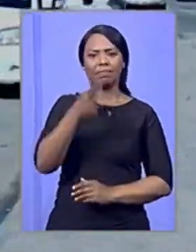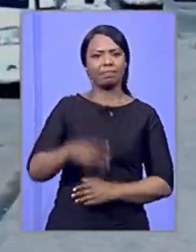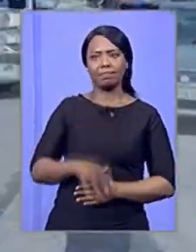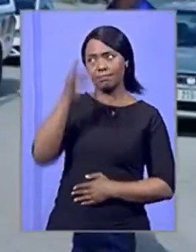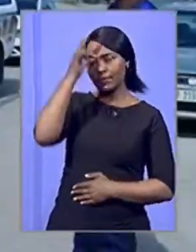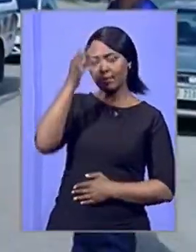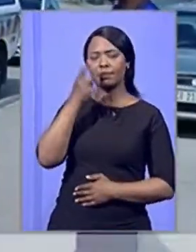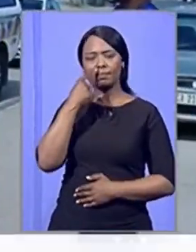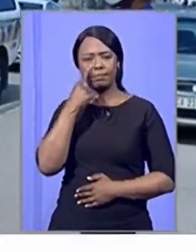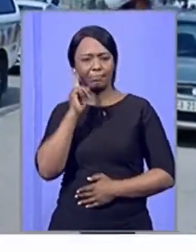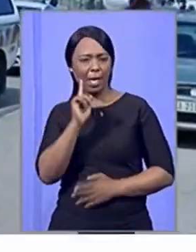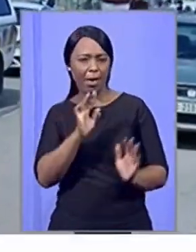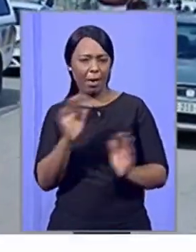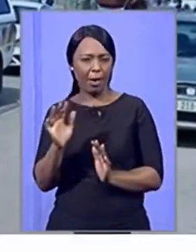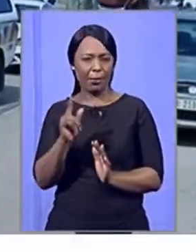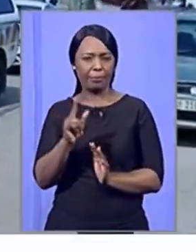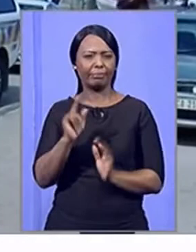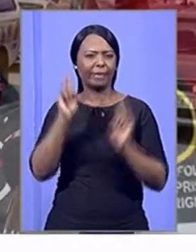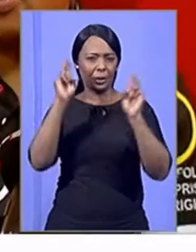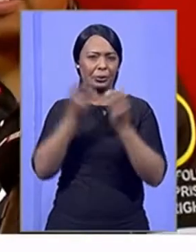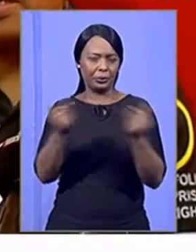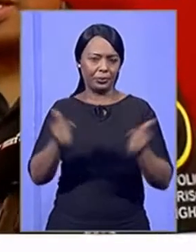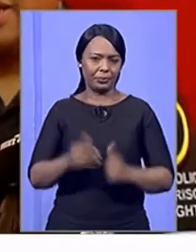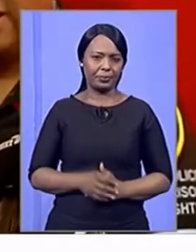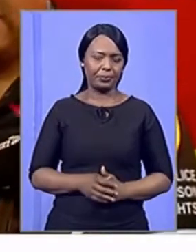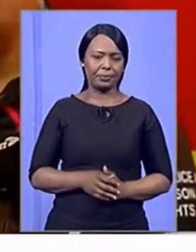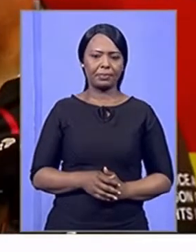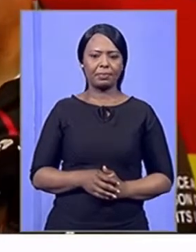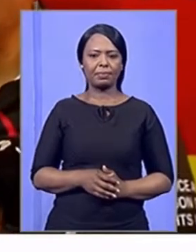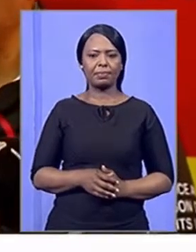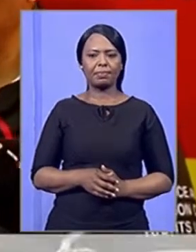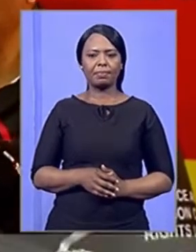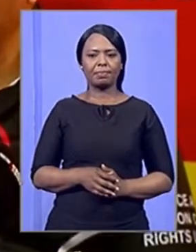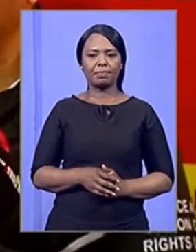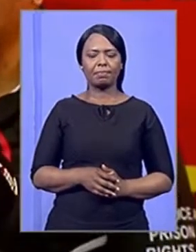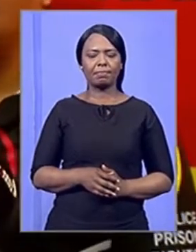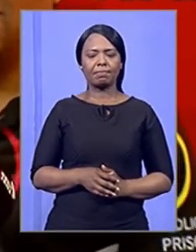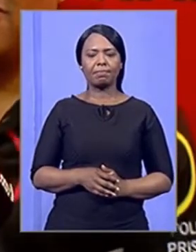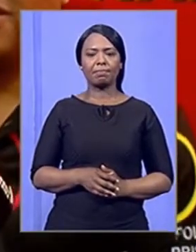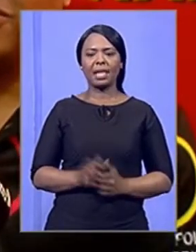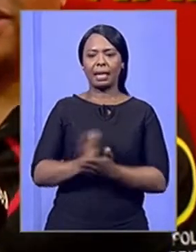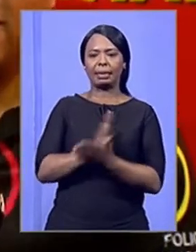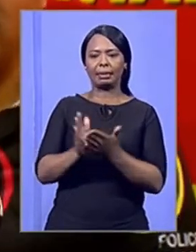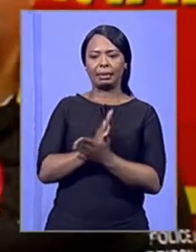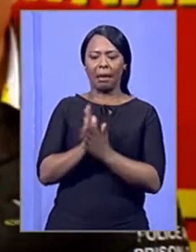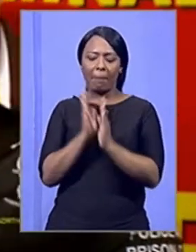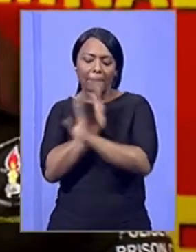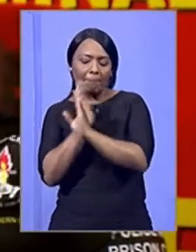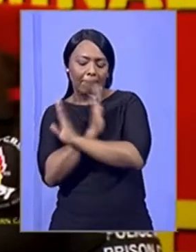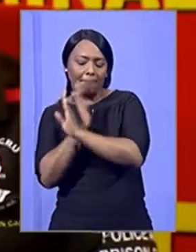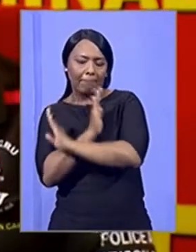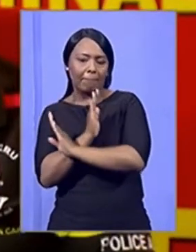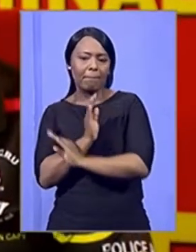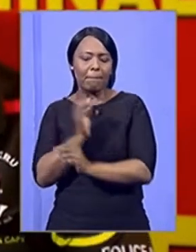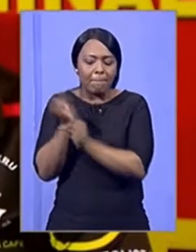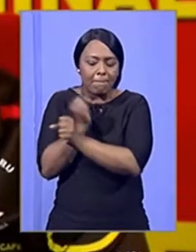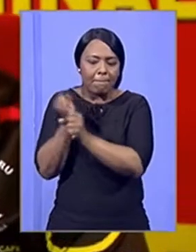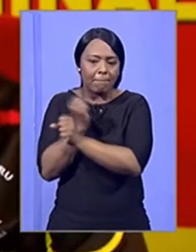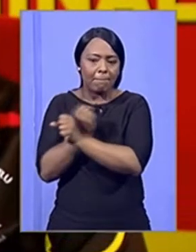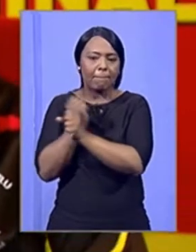shebisisa maemo a hona jwale. We may skeleton staff that will be working, but we have